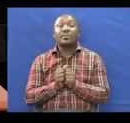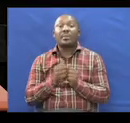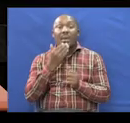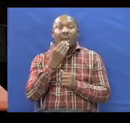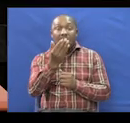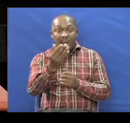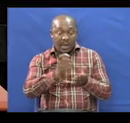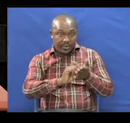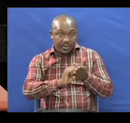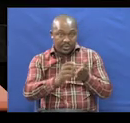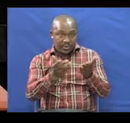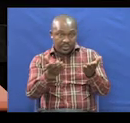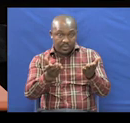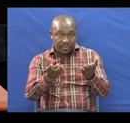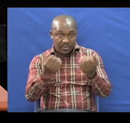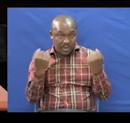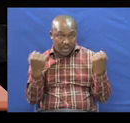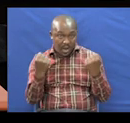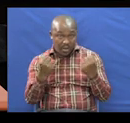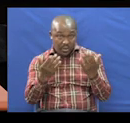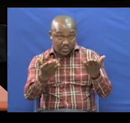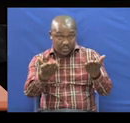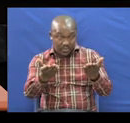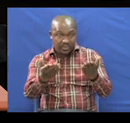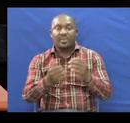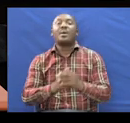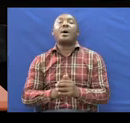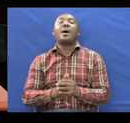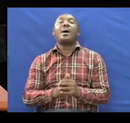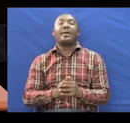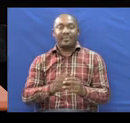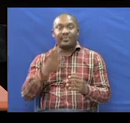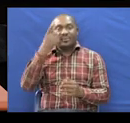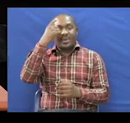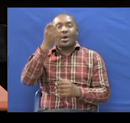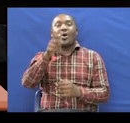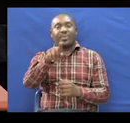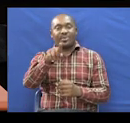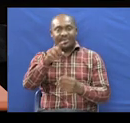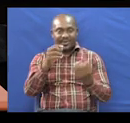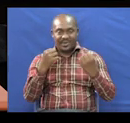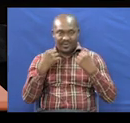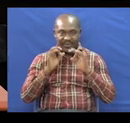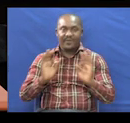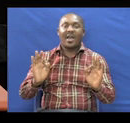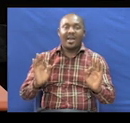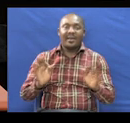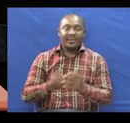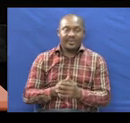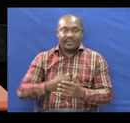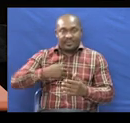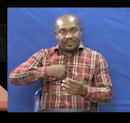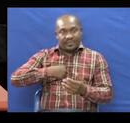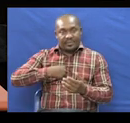Hello, pupil. How are you? I hope you are fine. I'm doing well. My name